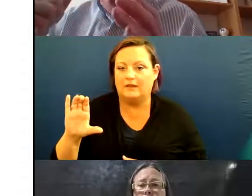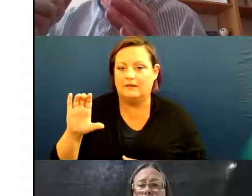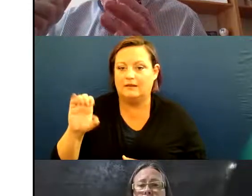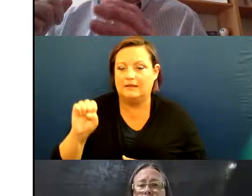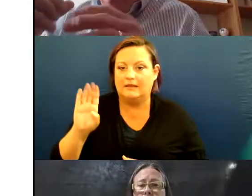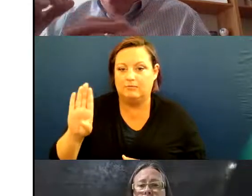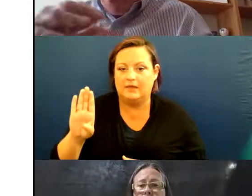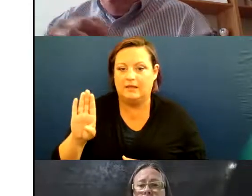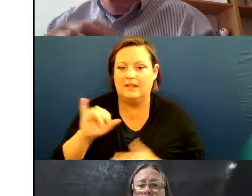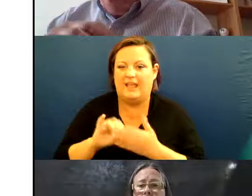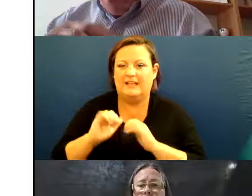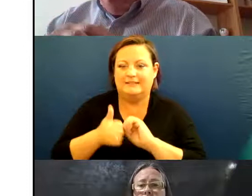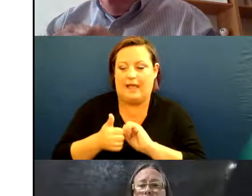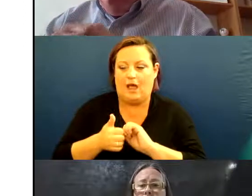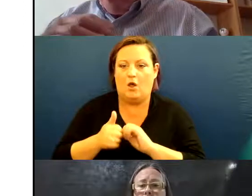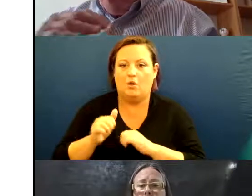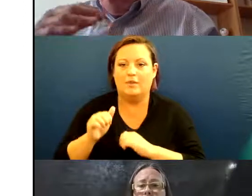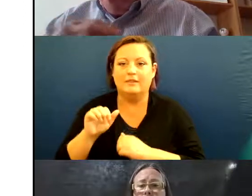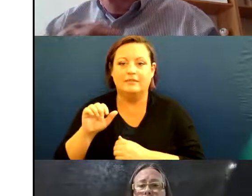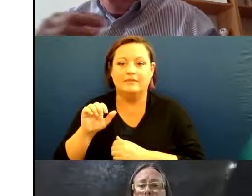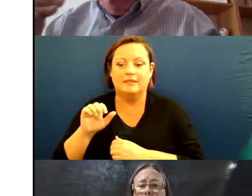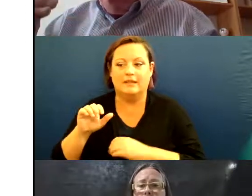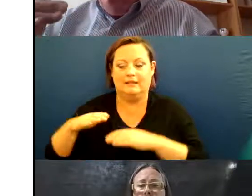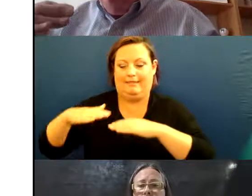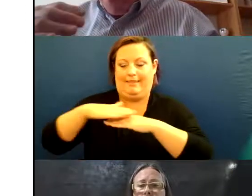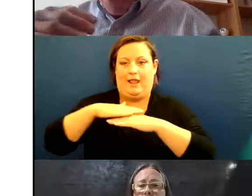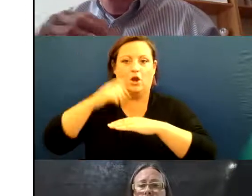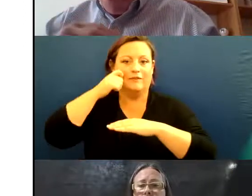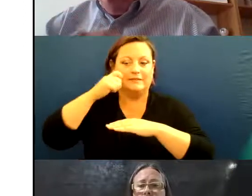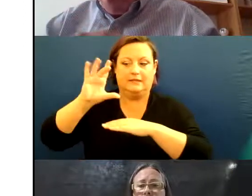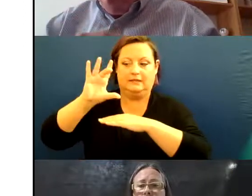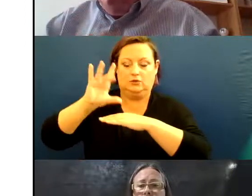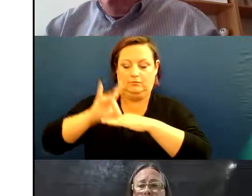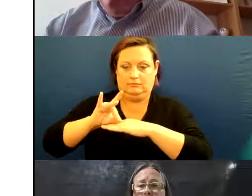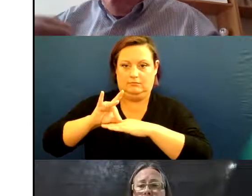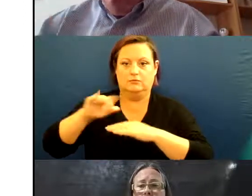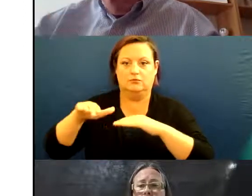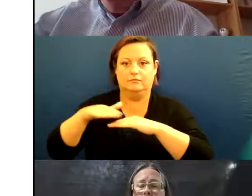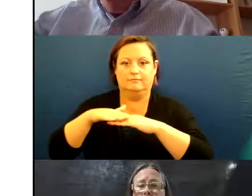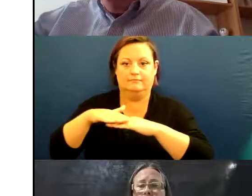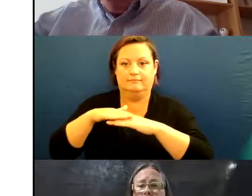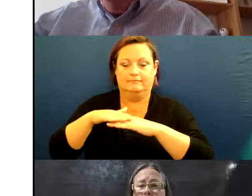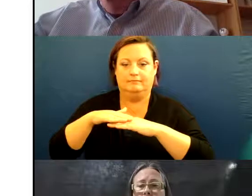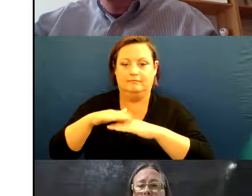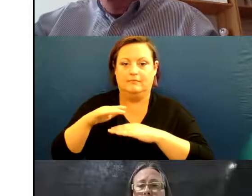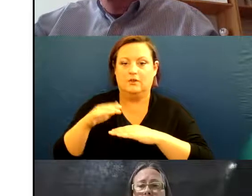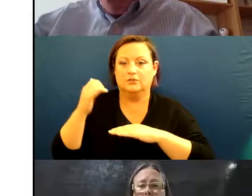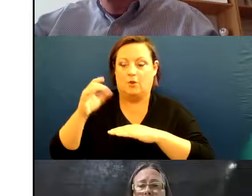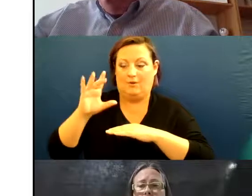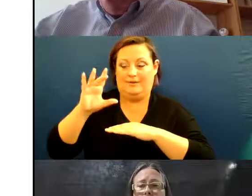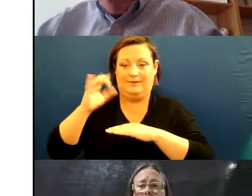to the dermis. And when you fail to express collagen, then essentially the epidermis just peels away